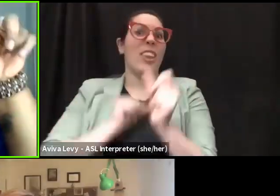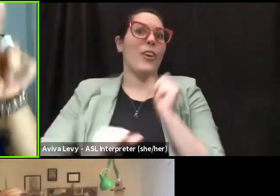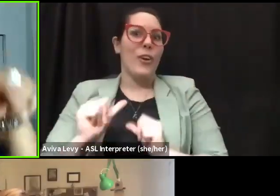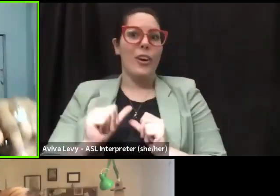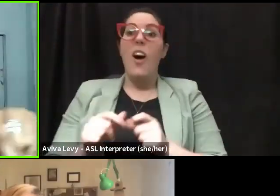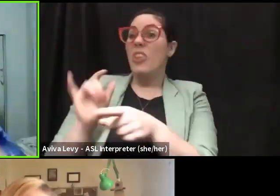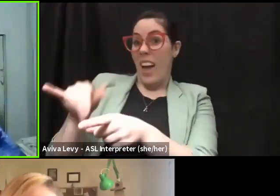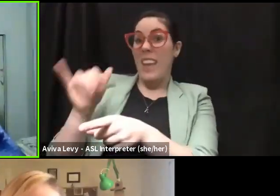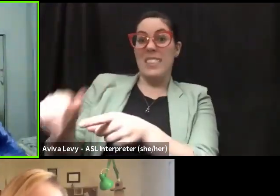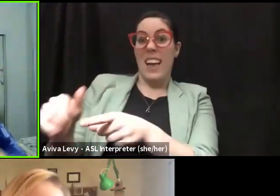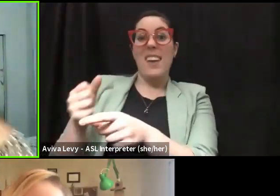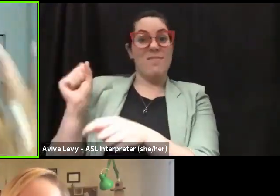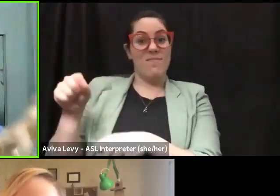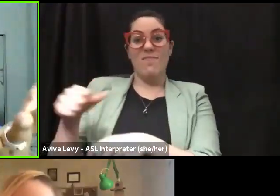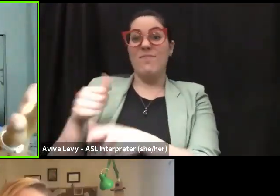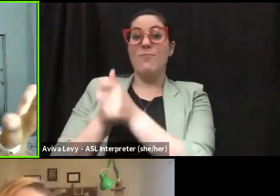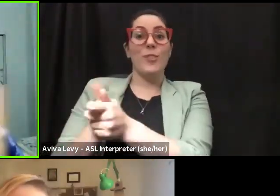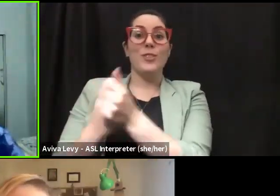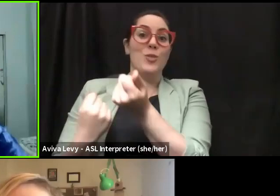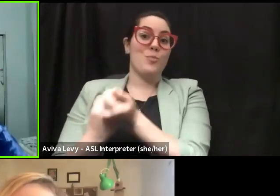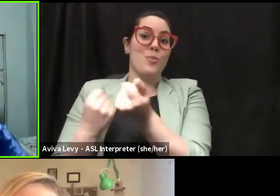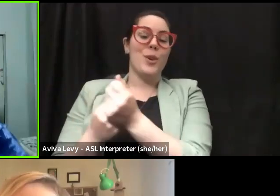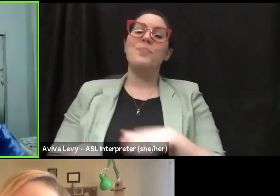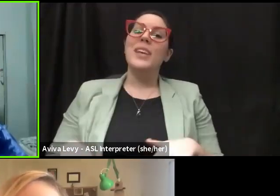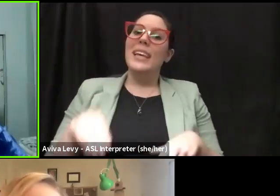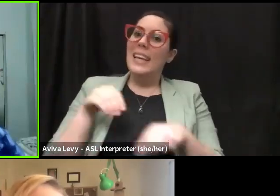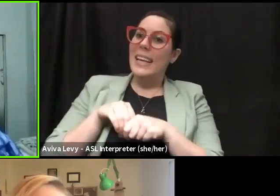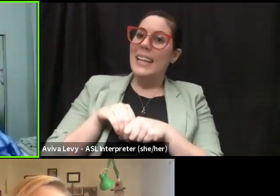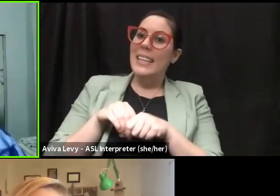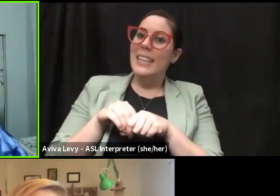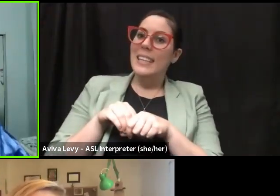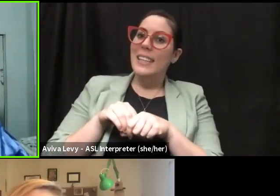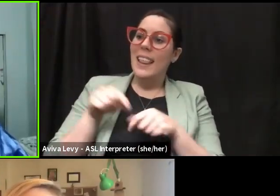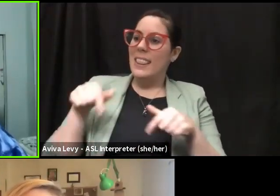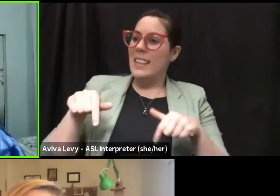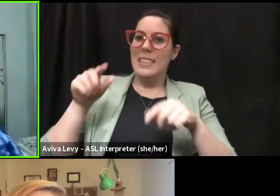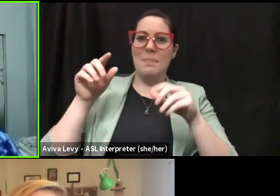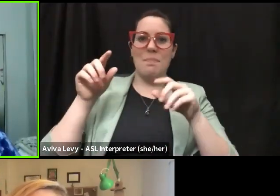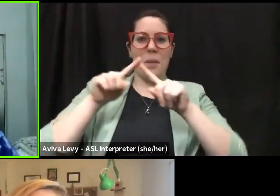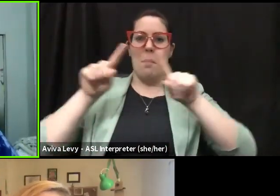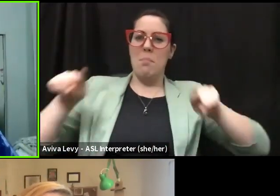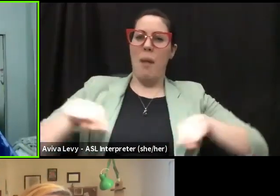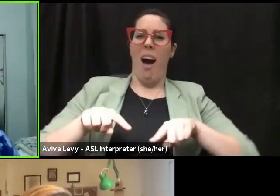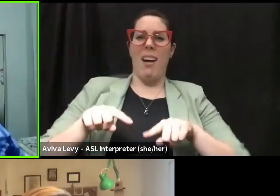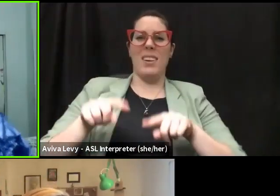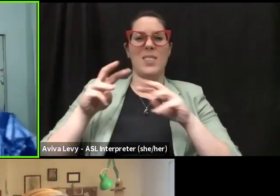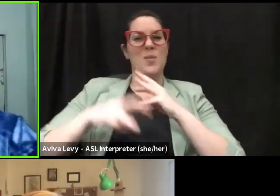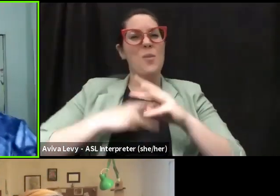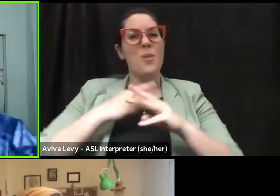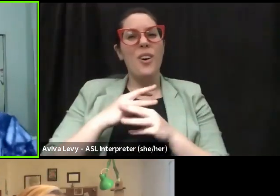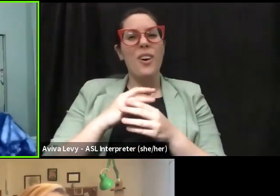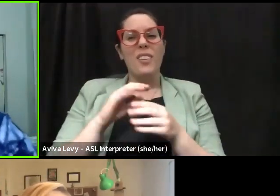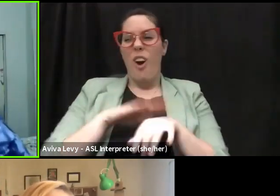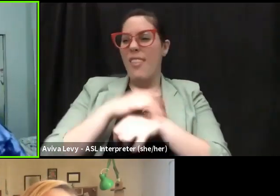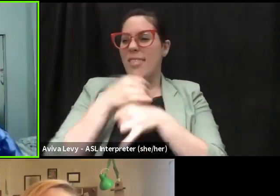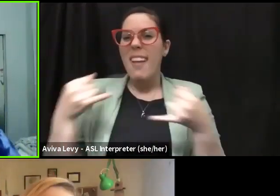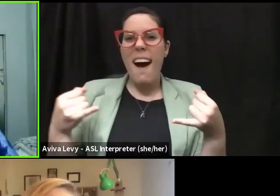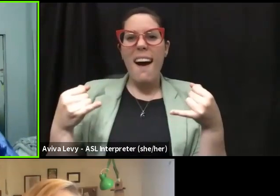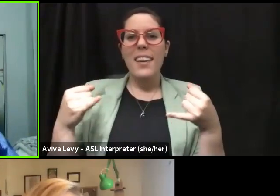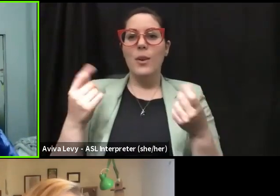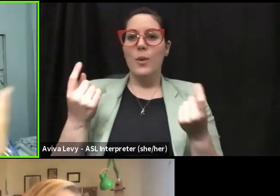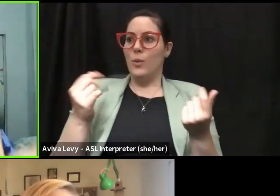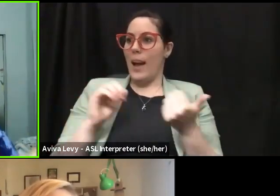we're in this box. How do we share intimate moments when often the actors aren't even